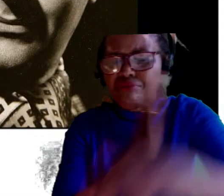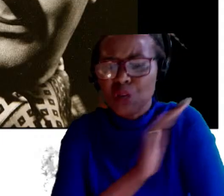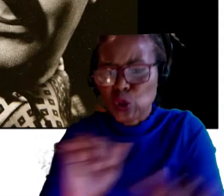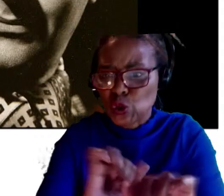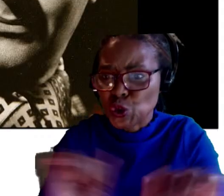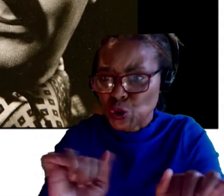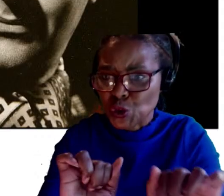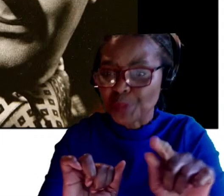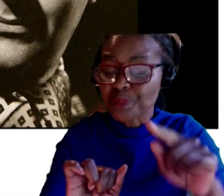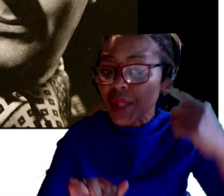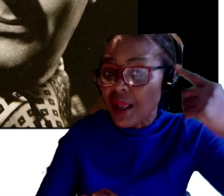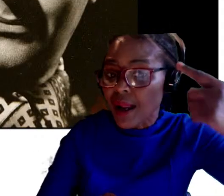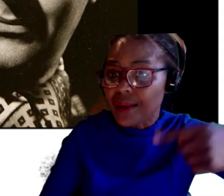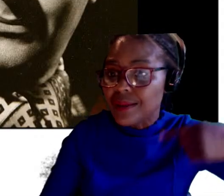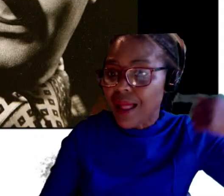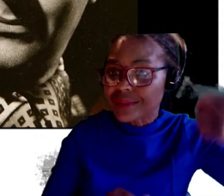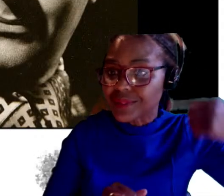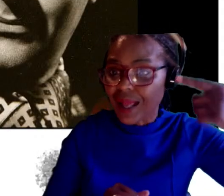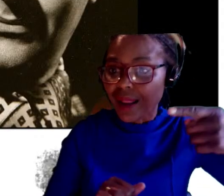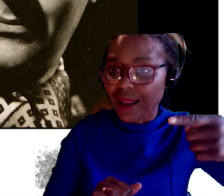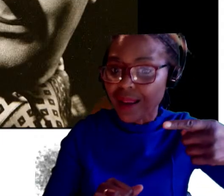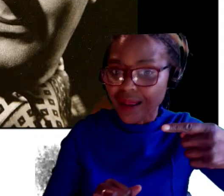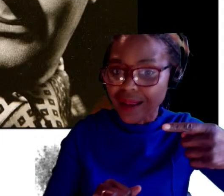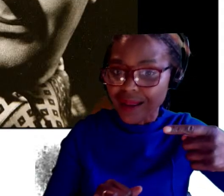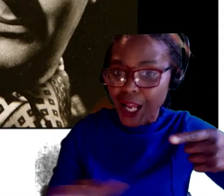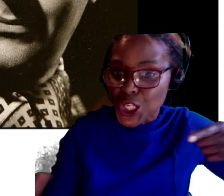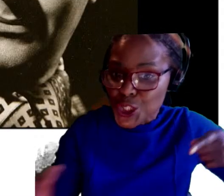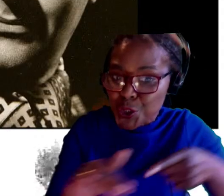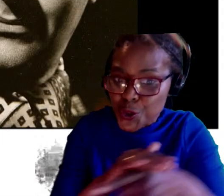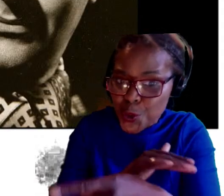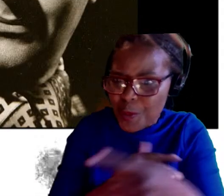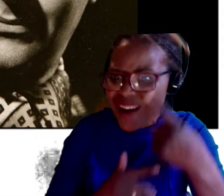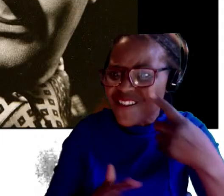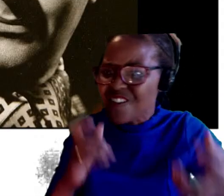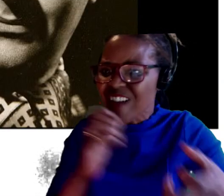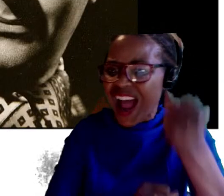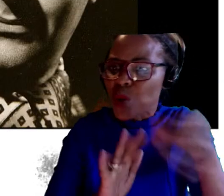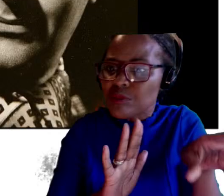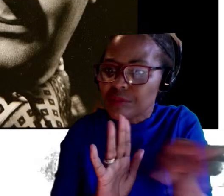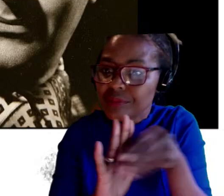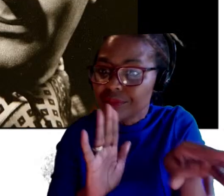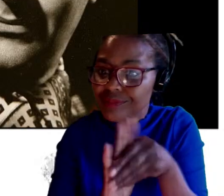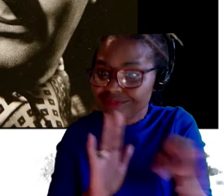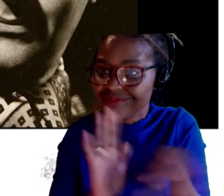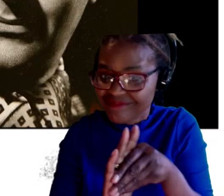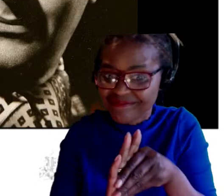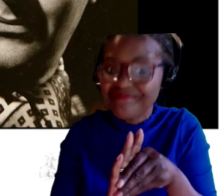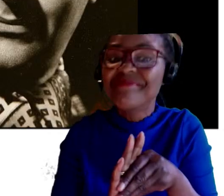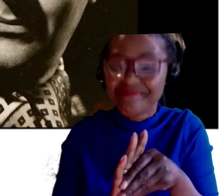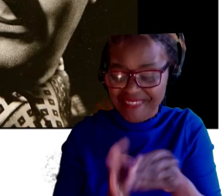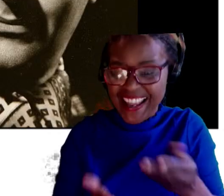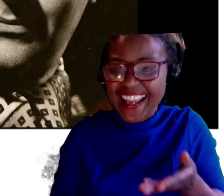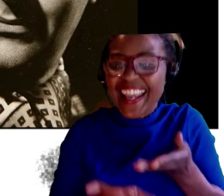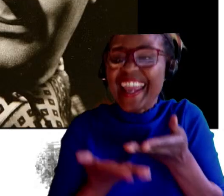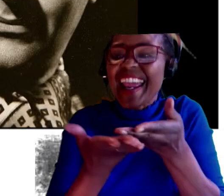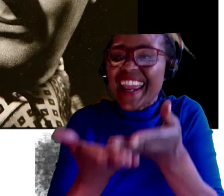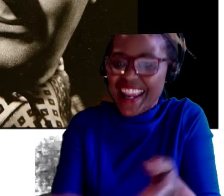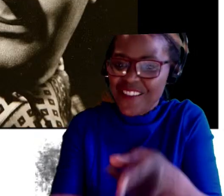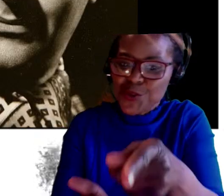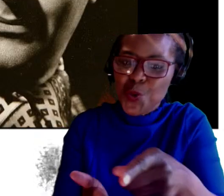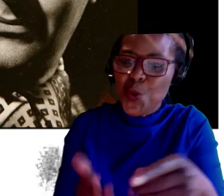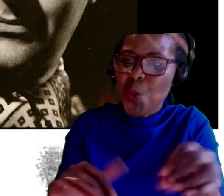the original recordings of Oswald, made in 1950, and they restore them. Not only do they present these recordings to Margaret,